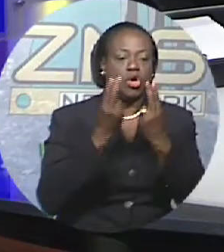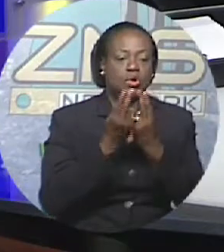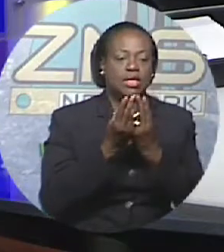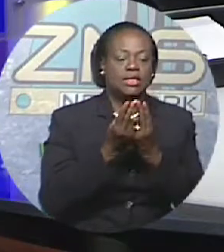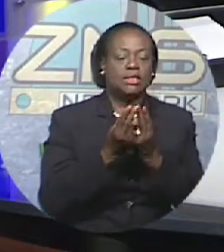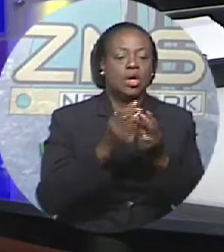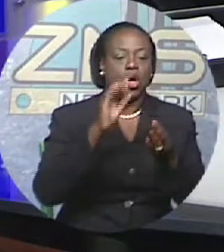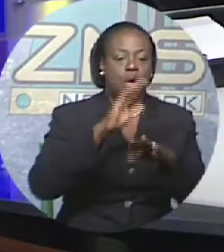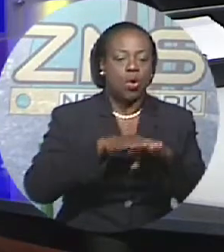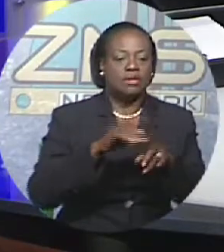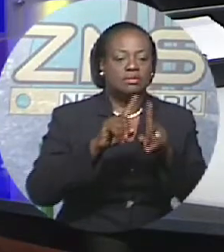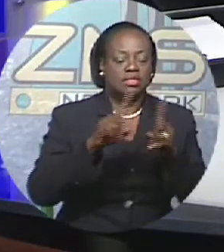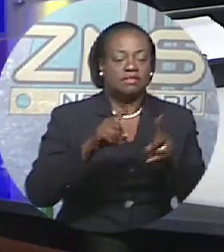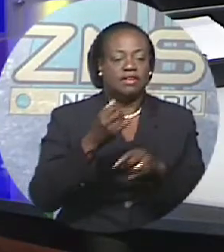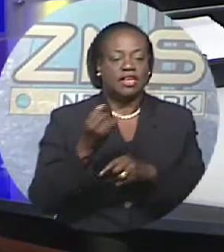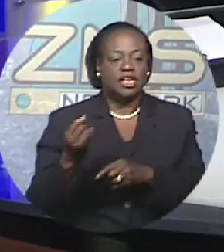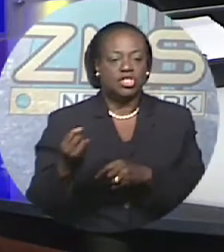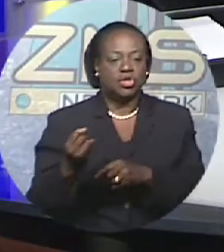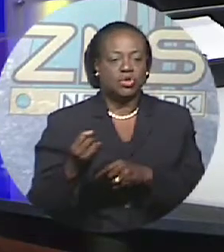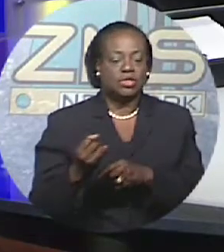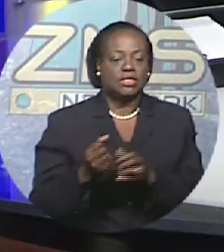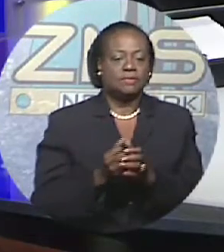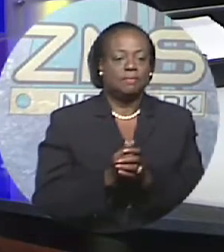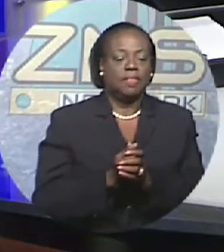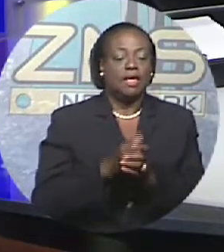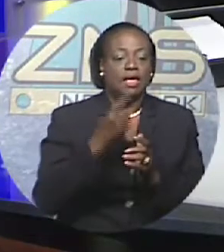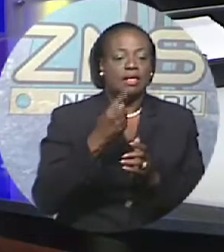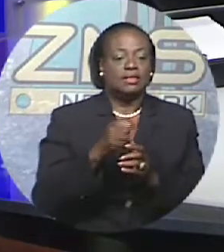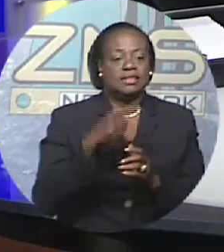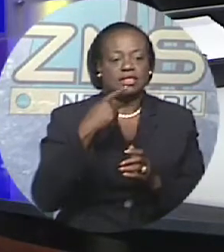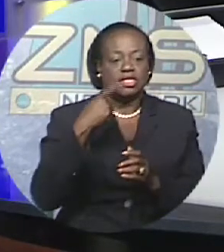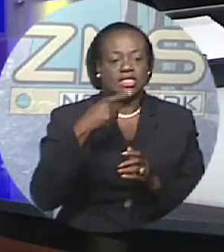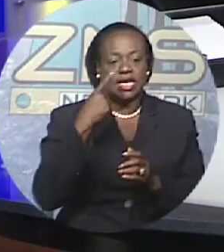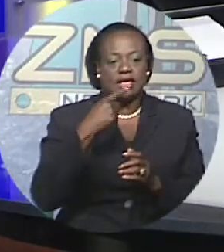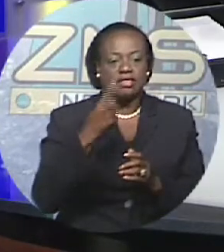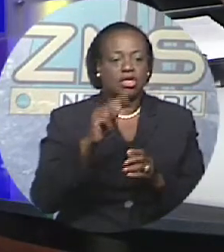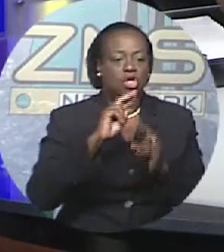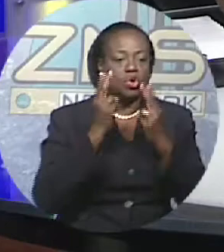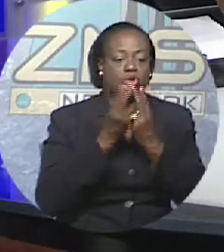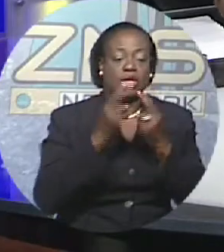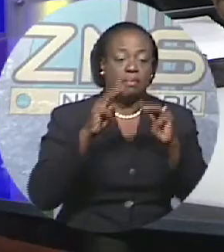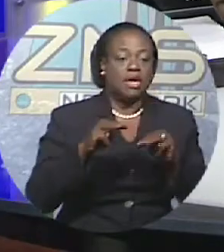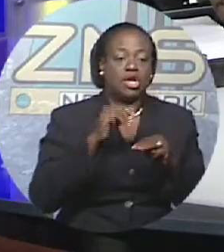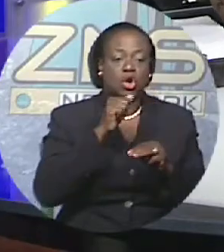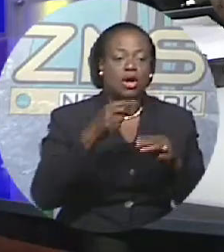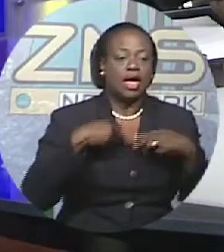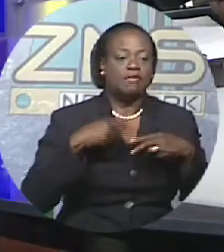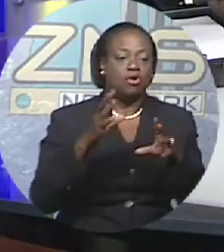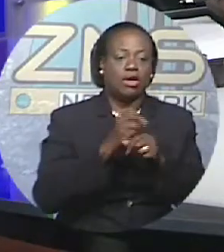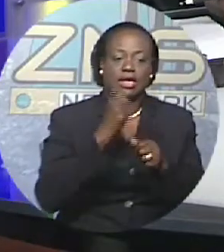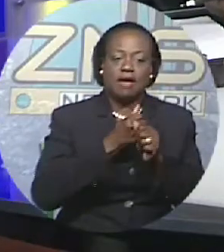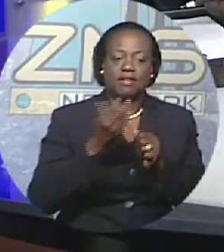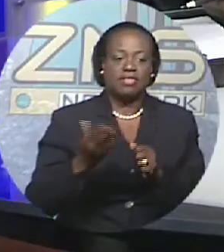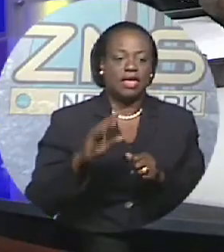Noel Ferguson tells us tonight that the union may not have gotten everything it wanted, but members are satisfied with the